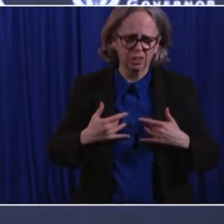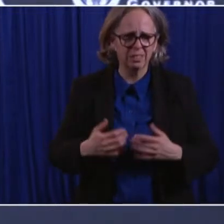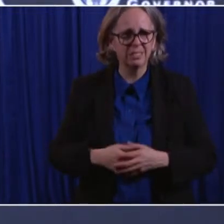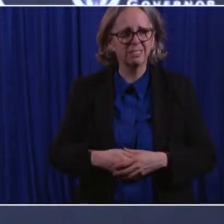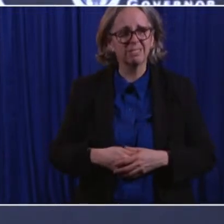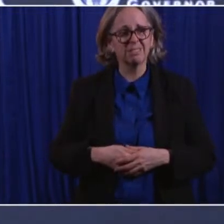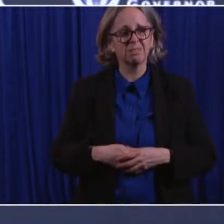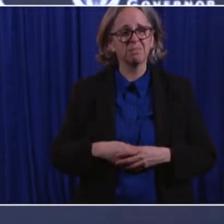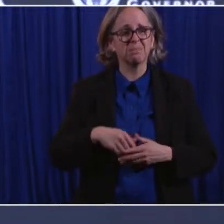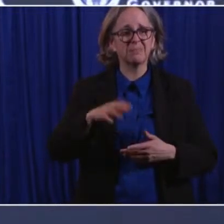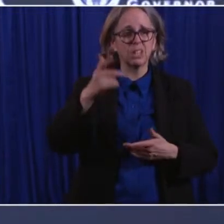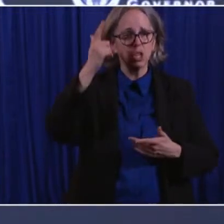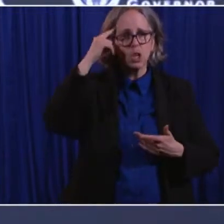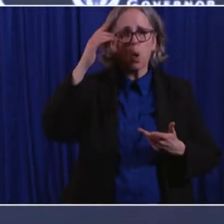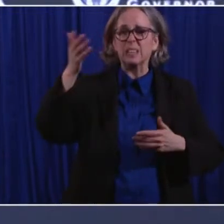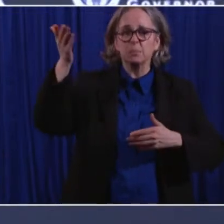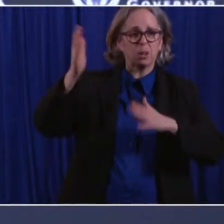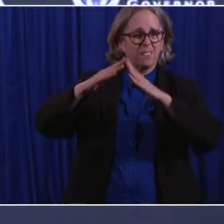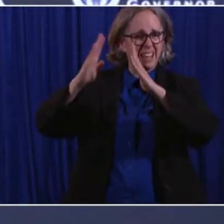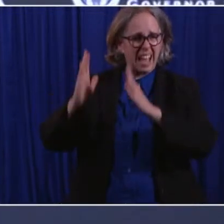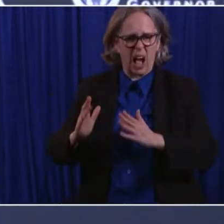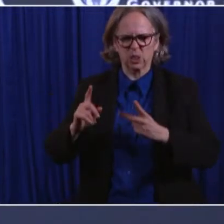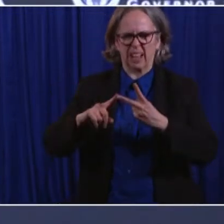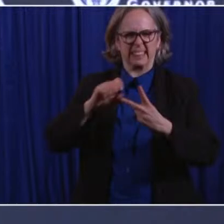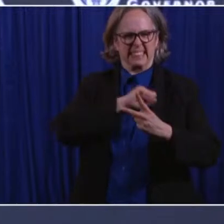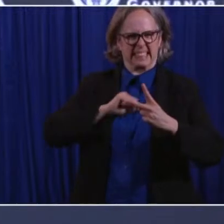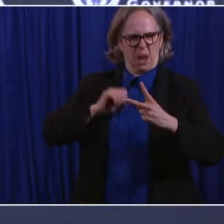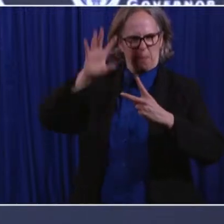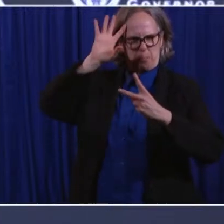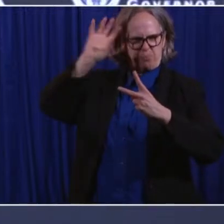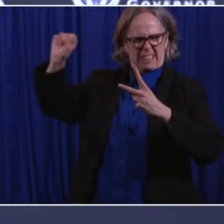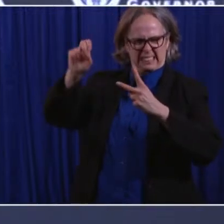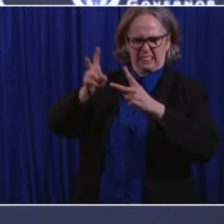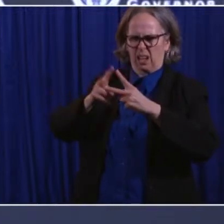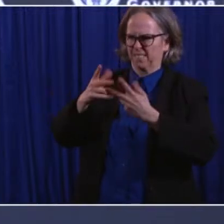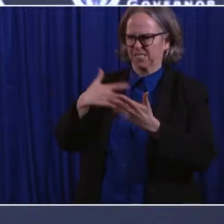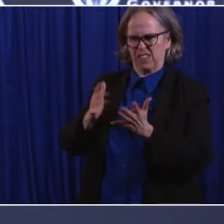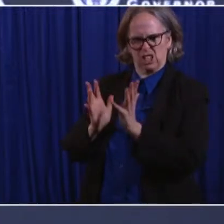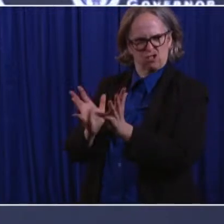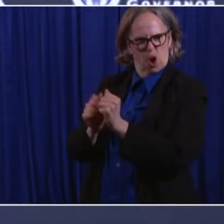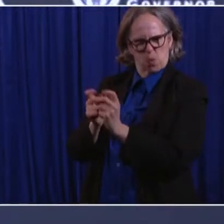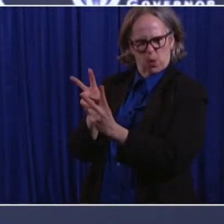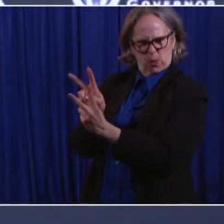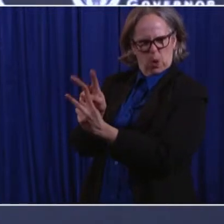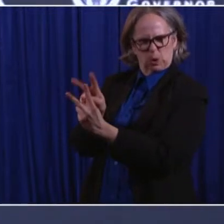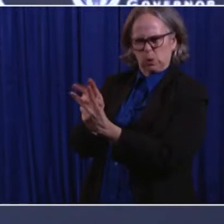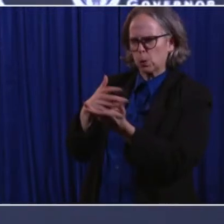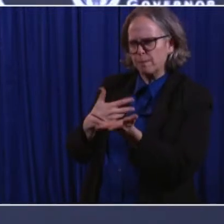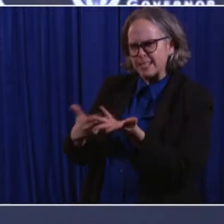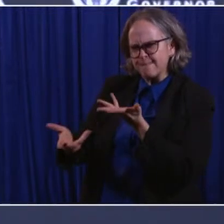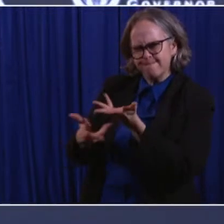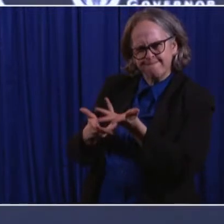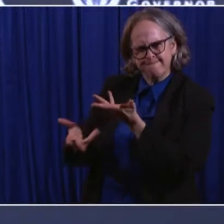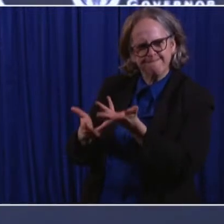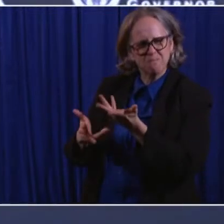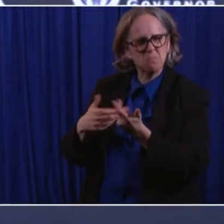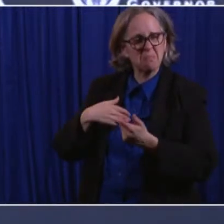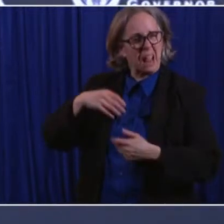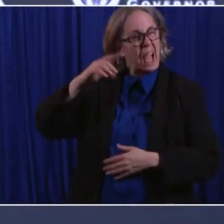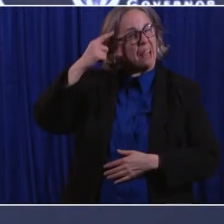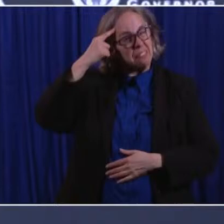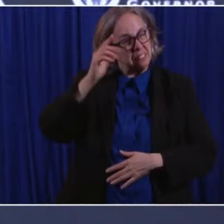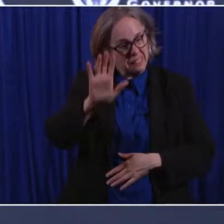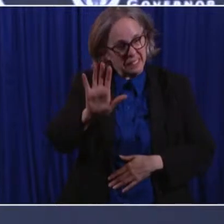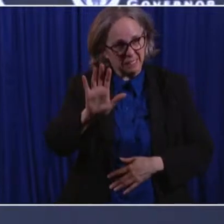regard specifically to the legislature. And I've told them I think there is a pathway. I